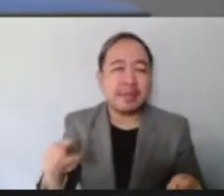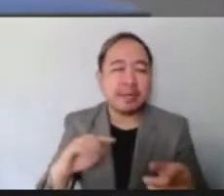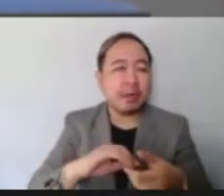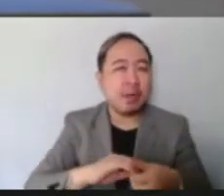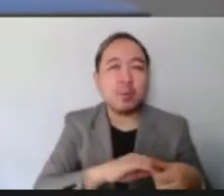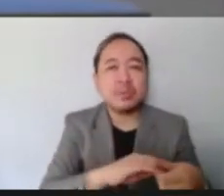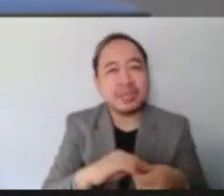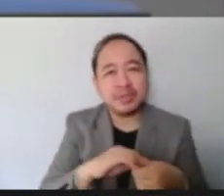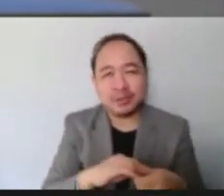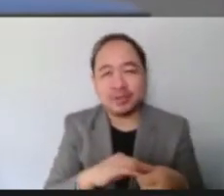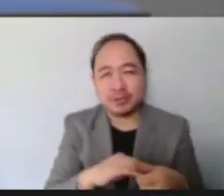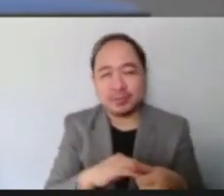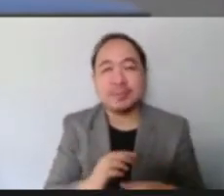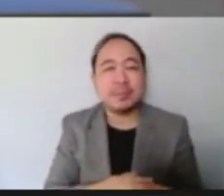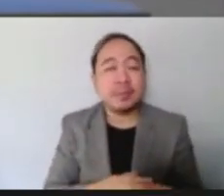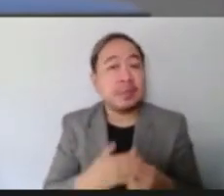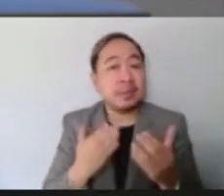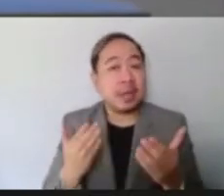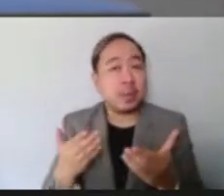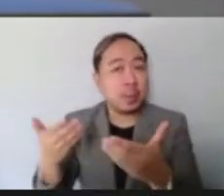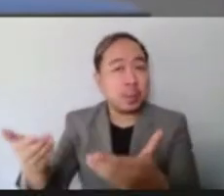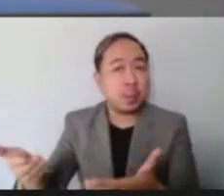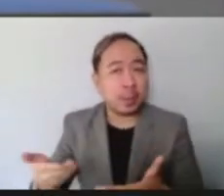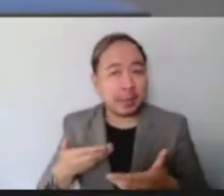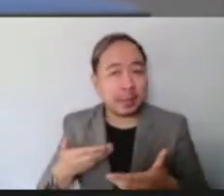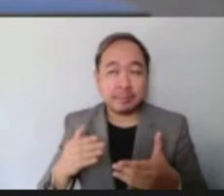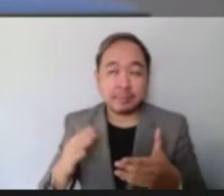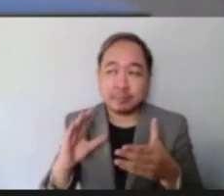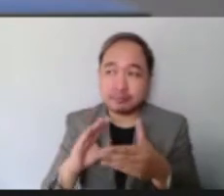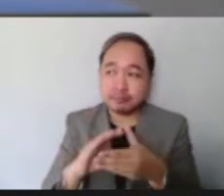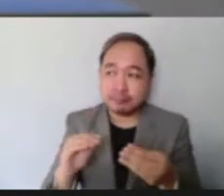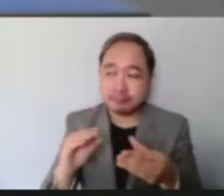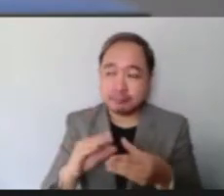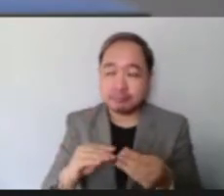statements so I opened the floor for statements